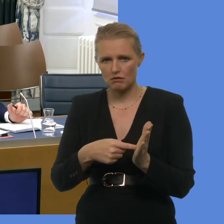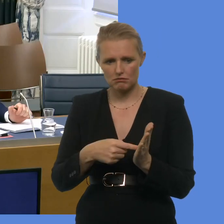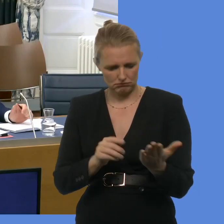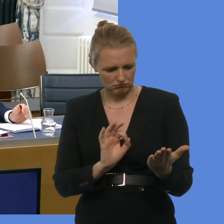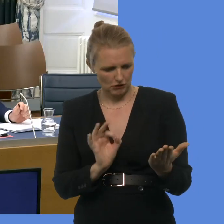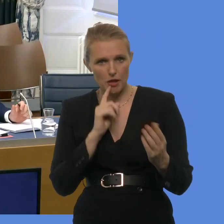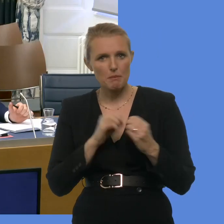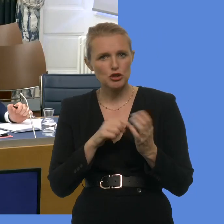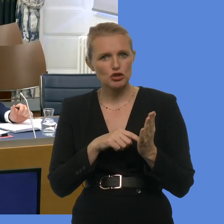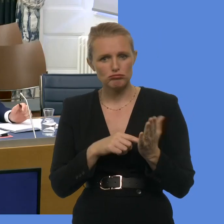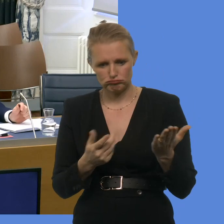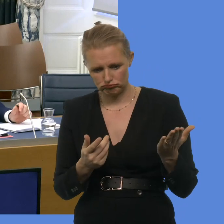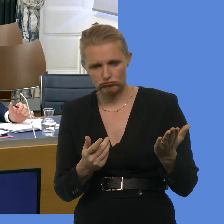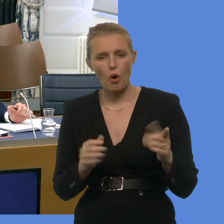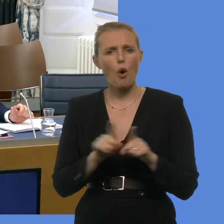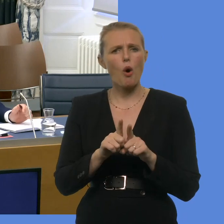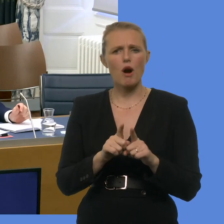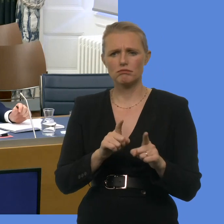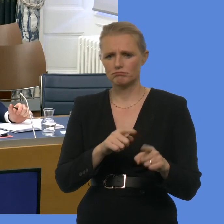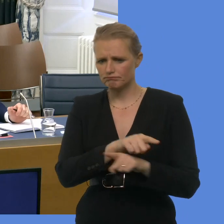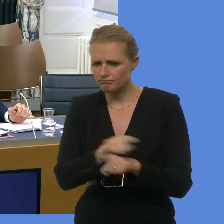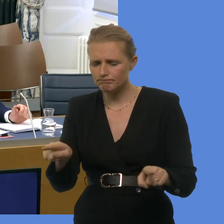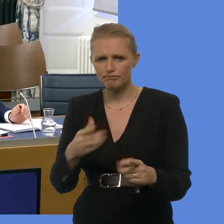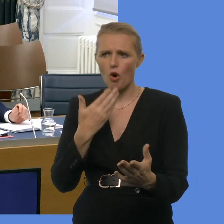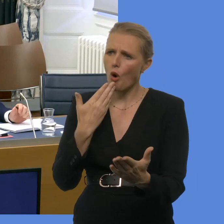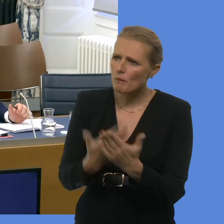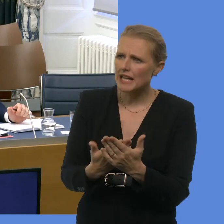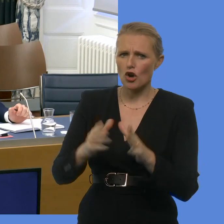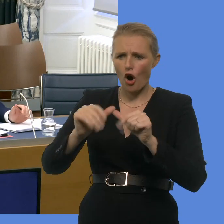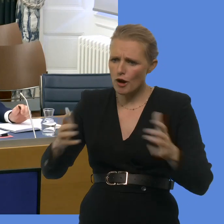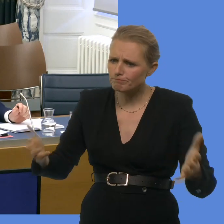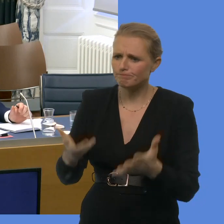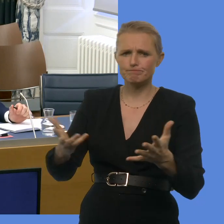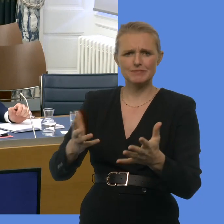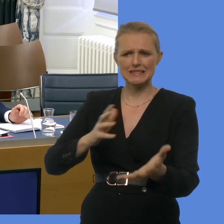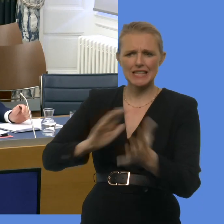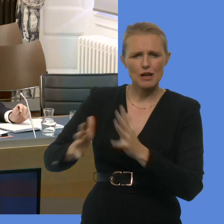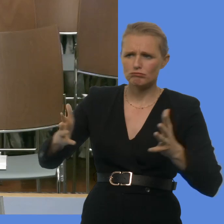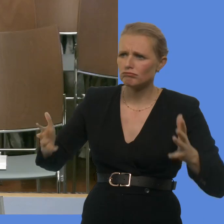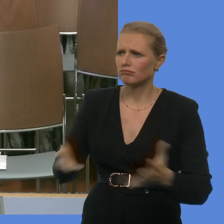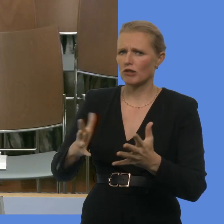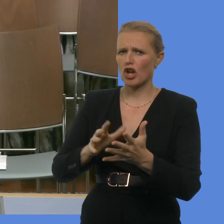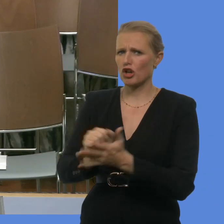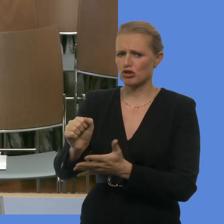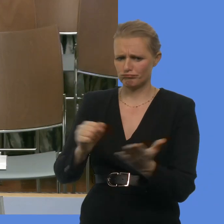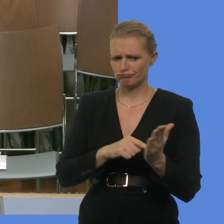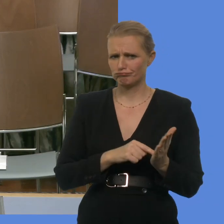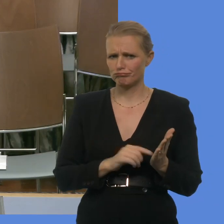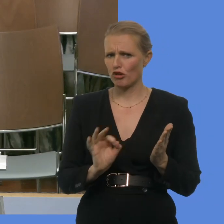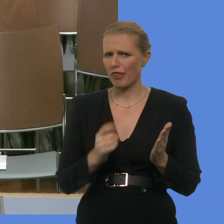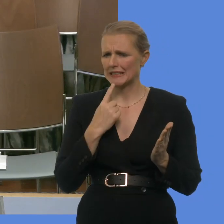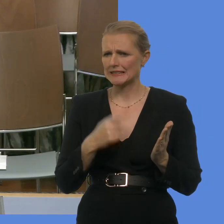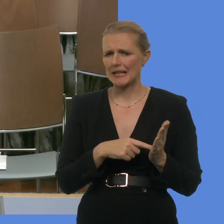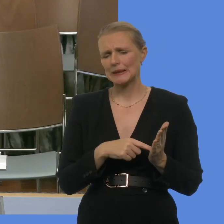presentation, and the absence of structured obligations for cultural promotion is also notable as well. So potential areas for further consideration